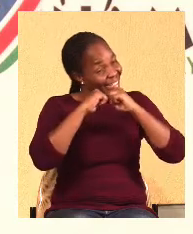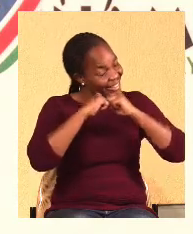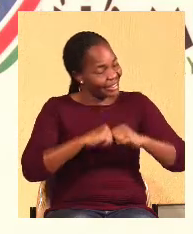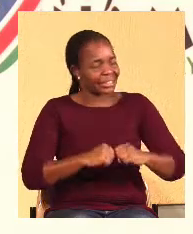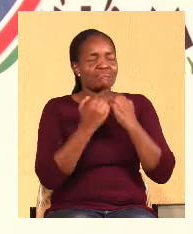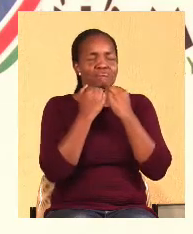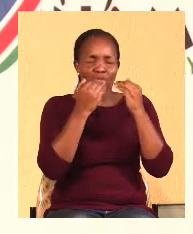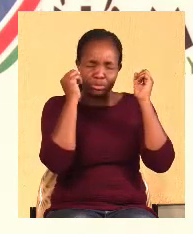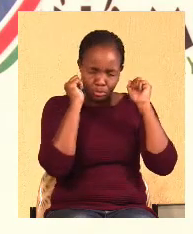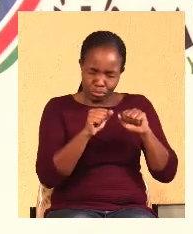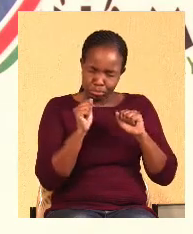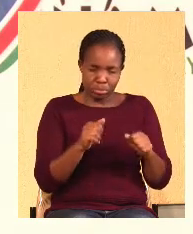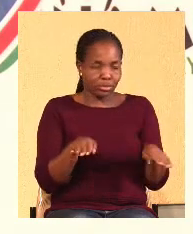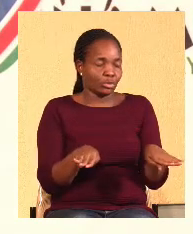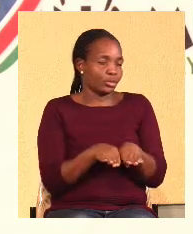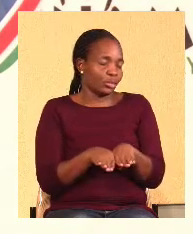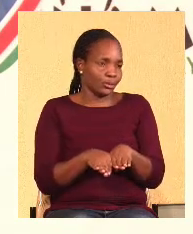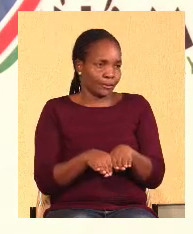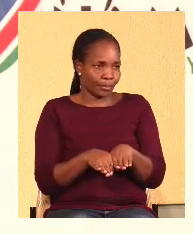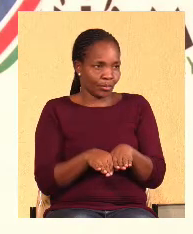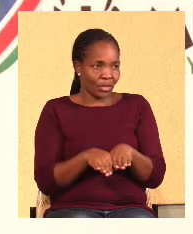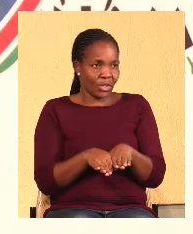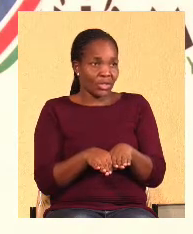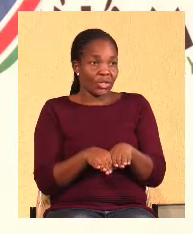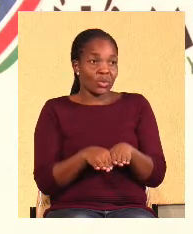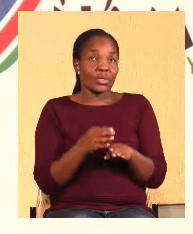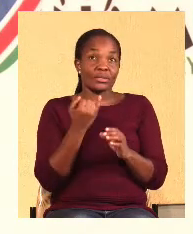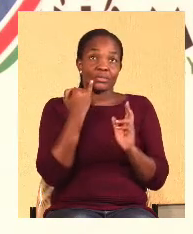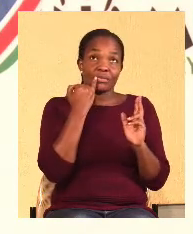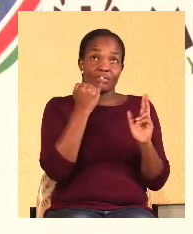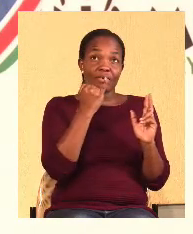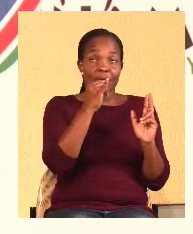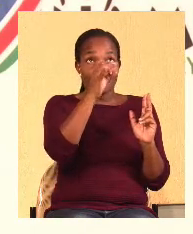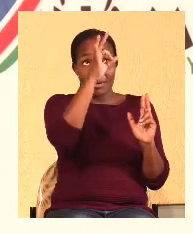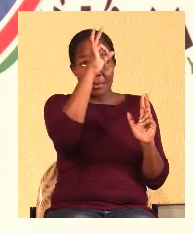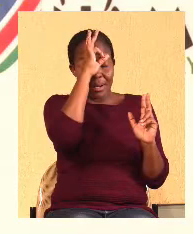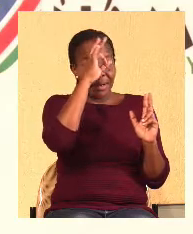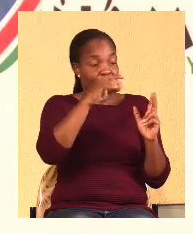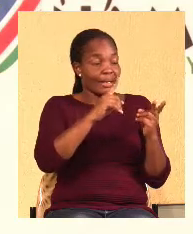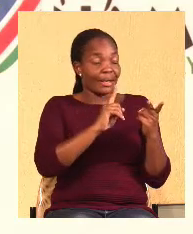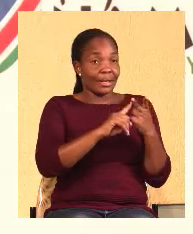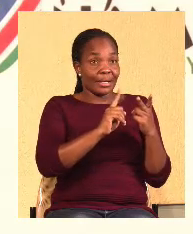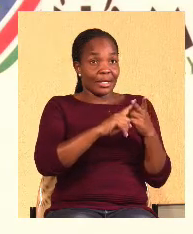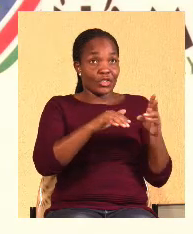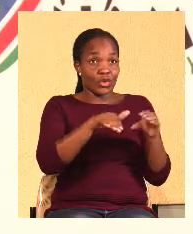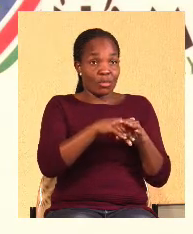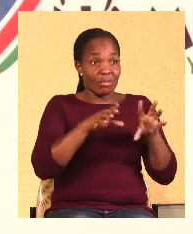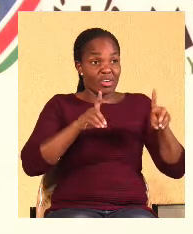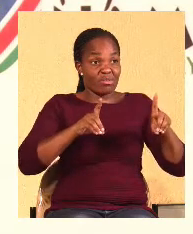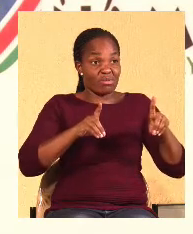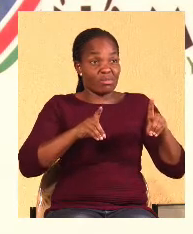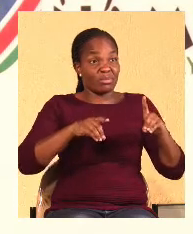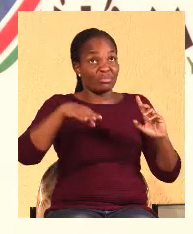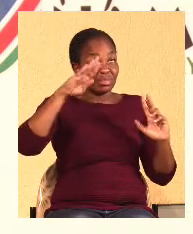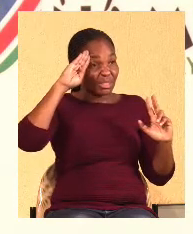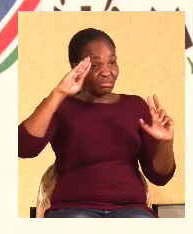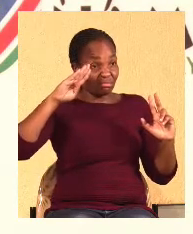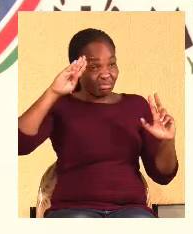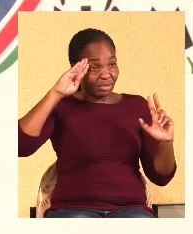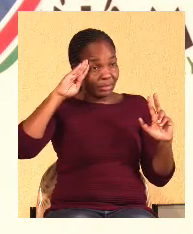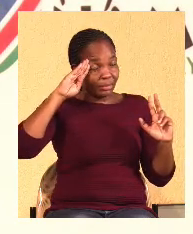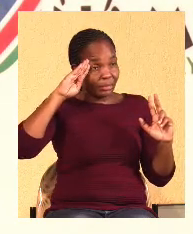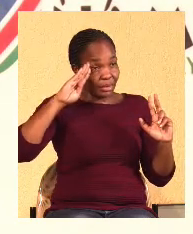have engaged our colleagues from the defense and from the police to really make sure that this kind of conduct